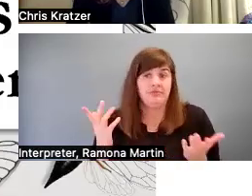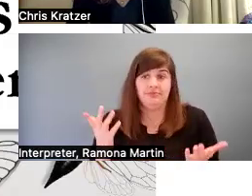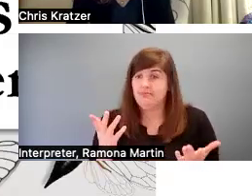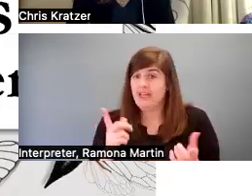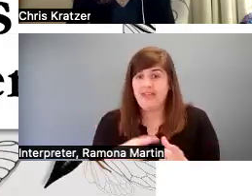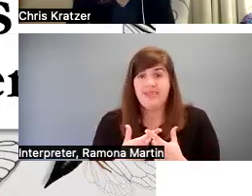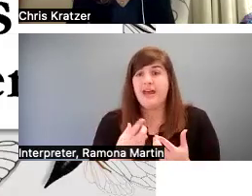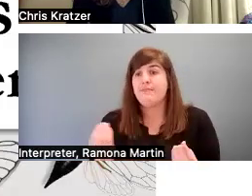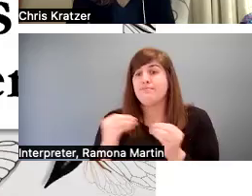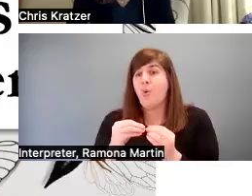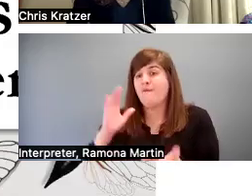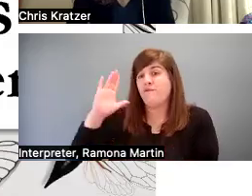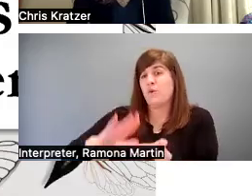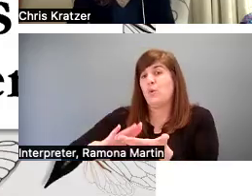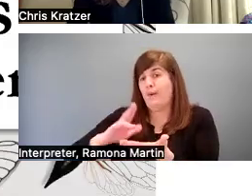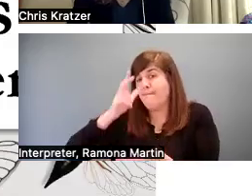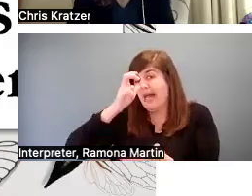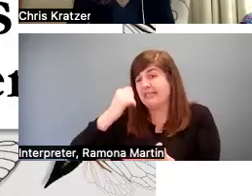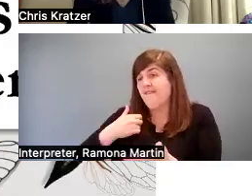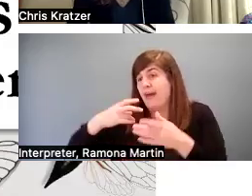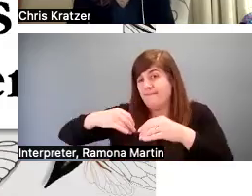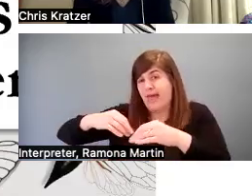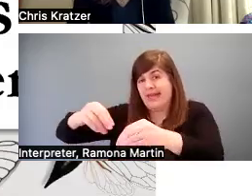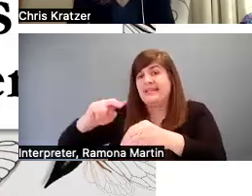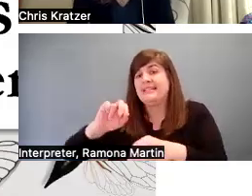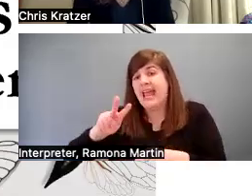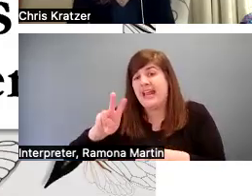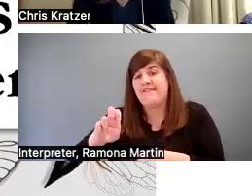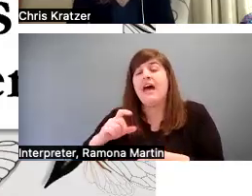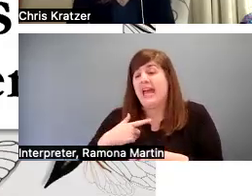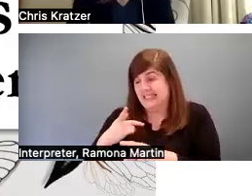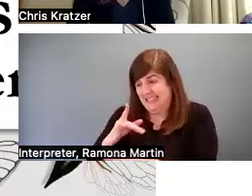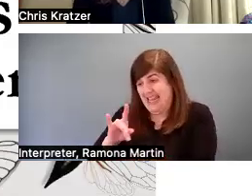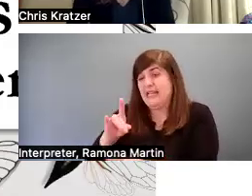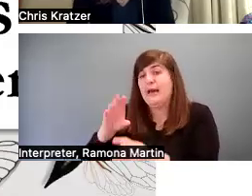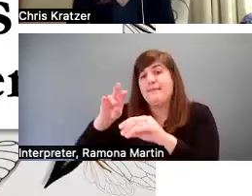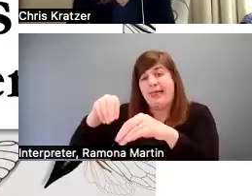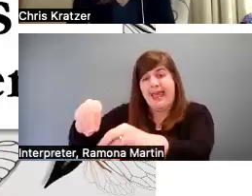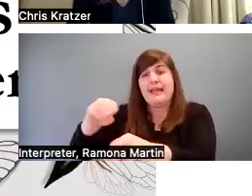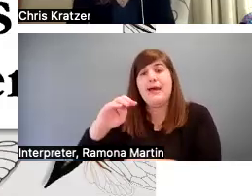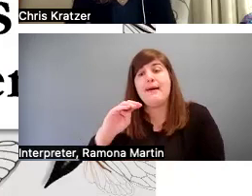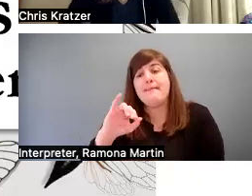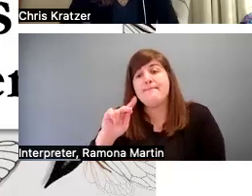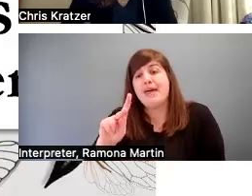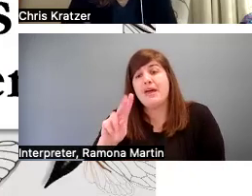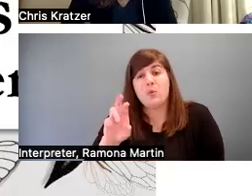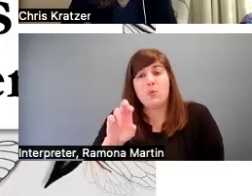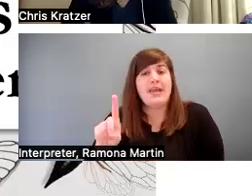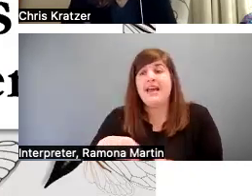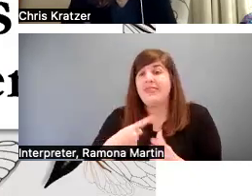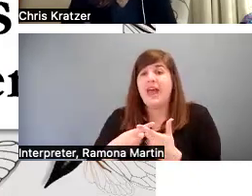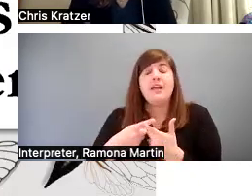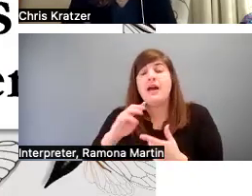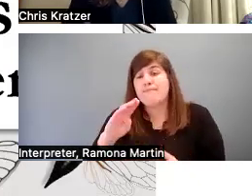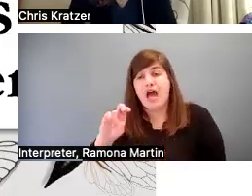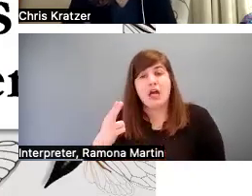will be fewer bugs there than if I plant a bunch of native plants. I planted milkweed in my backyard, and then monarch butterflies started showing up to my